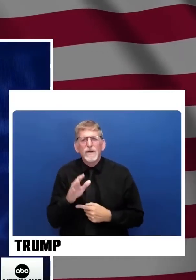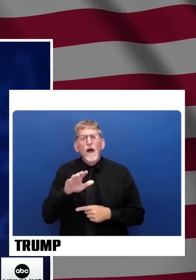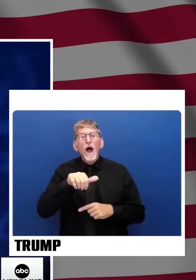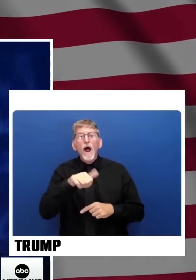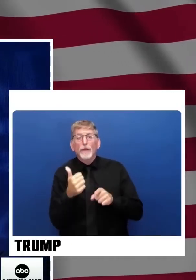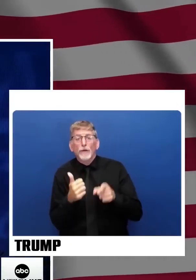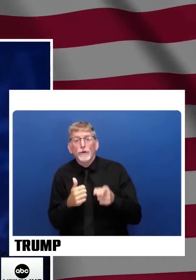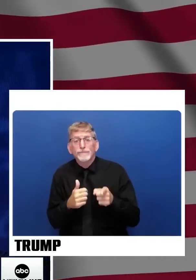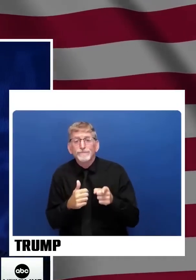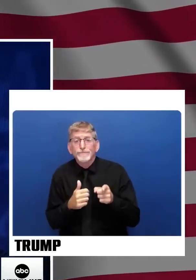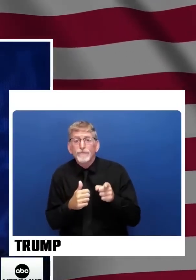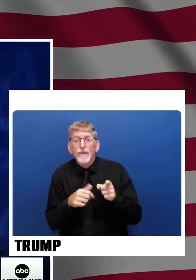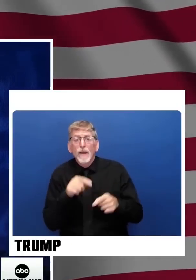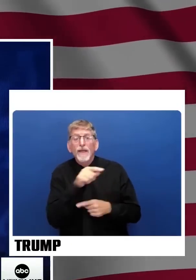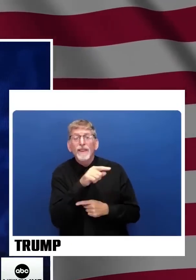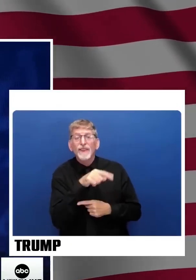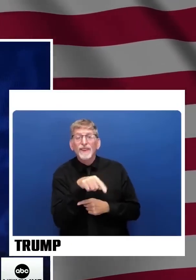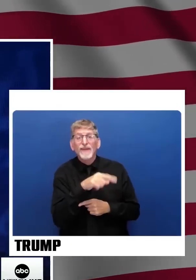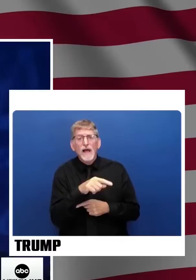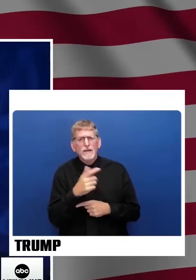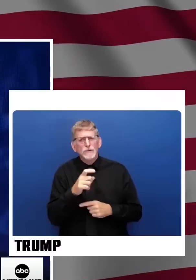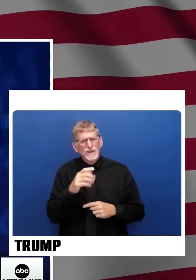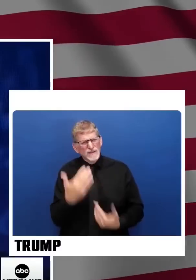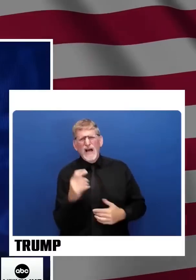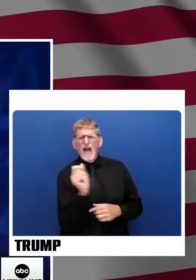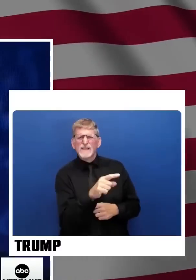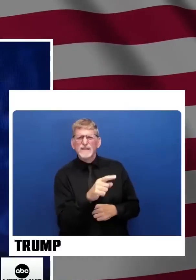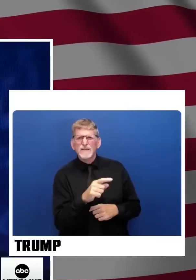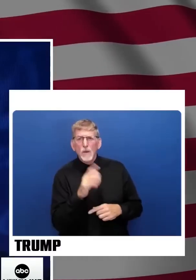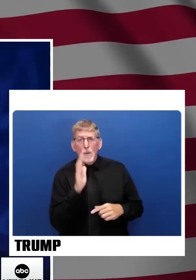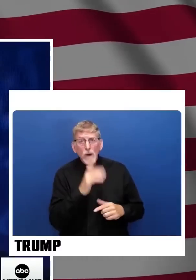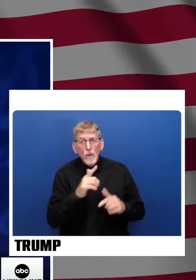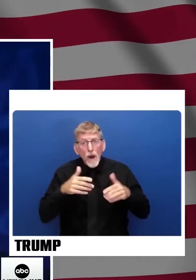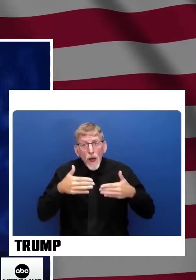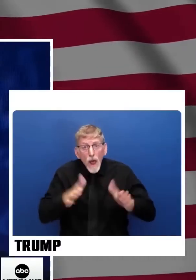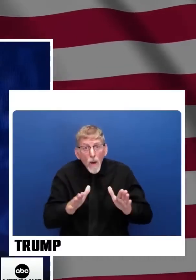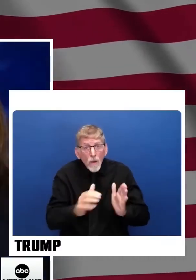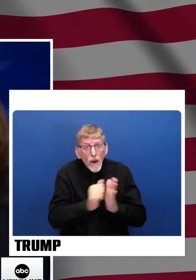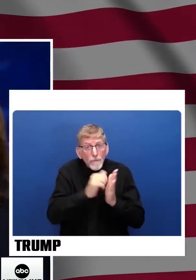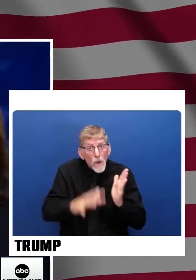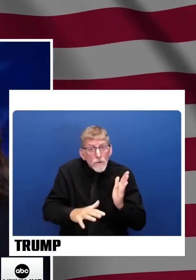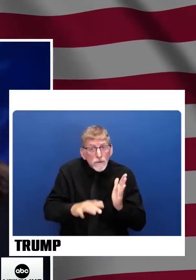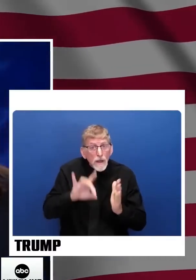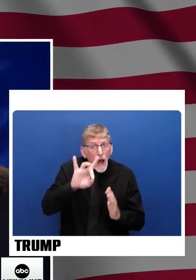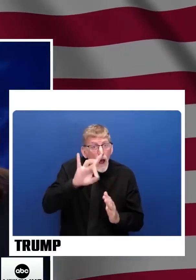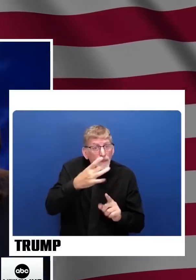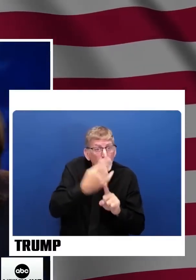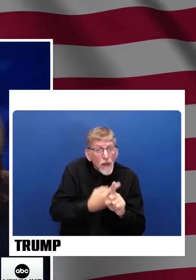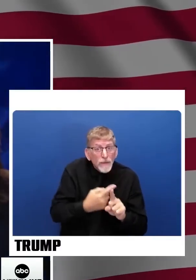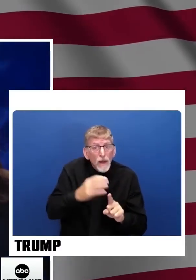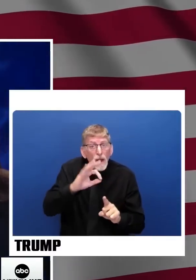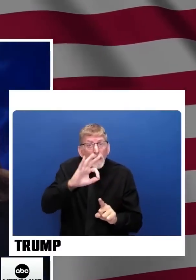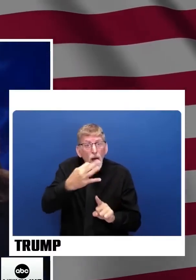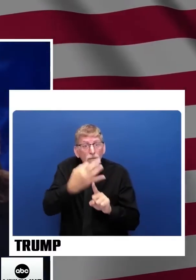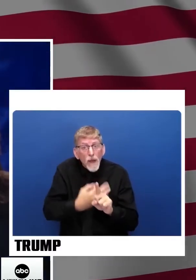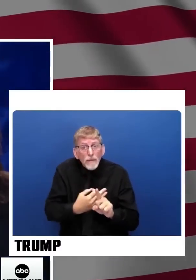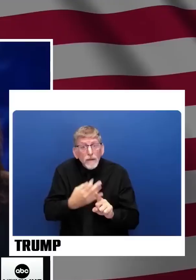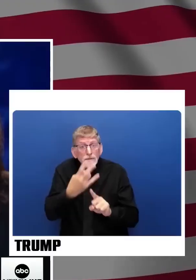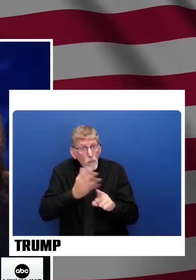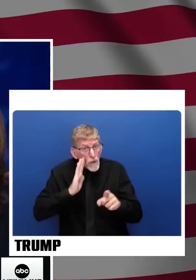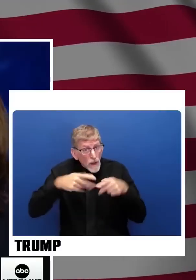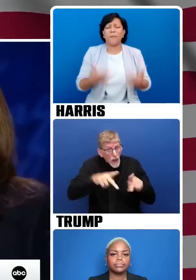you should ask, will she allow abortion in the 8th month, 9th month, 7th month? Come on. Okay, would you do